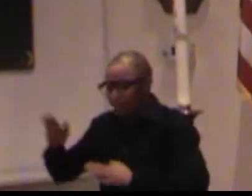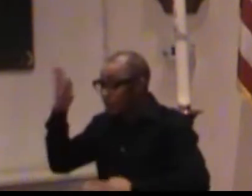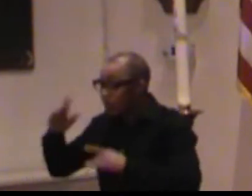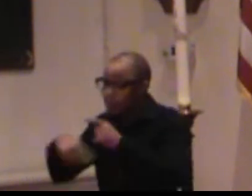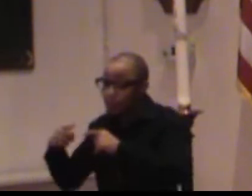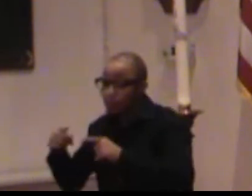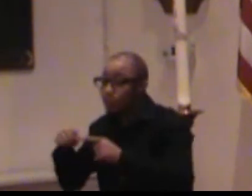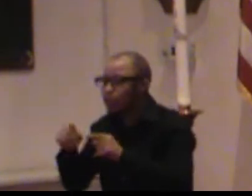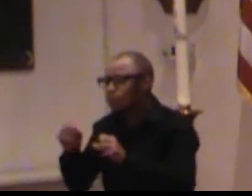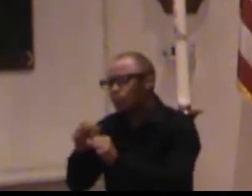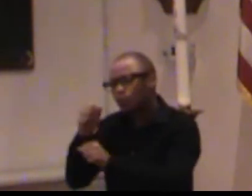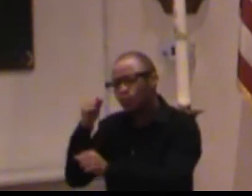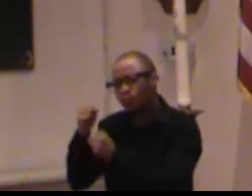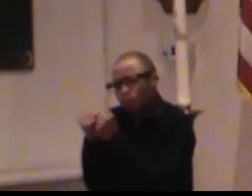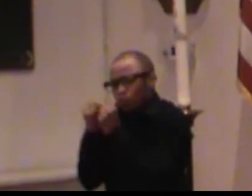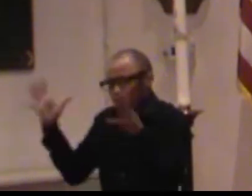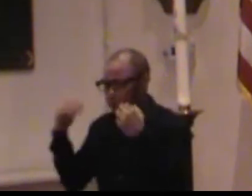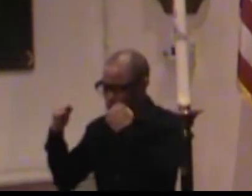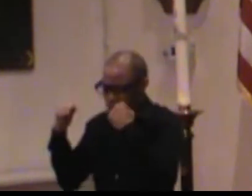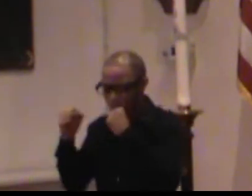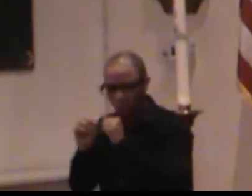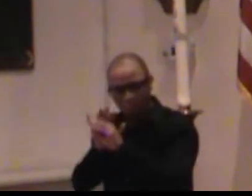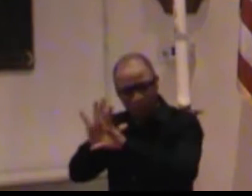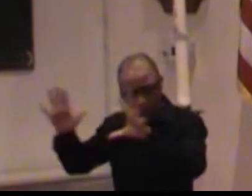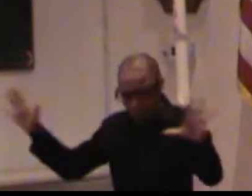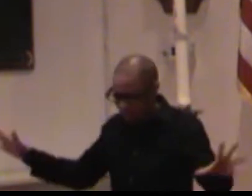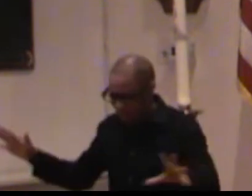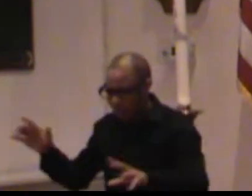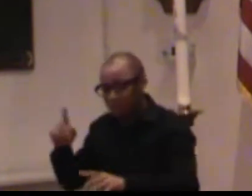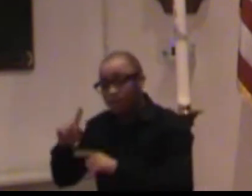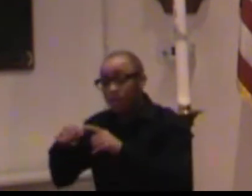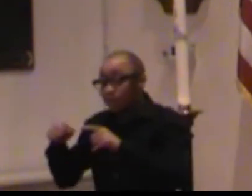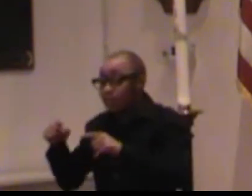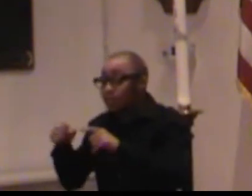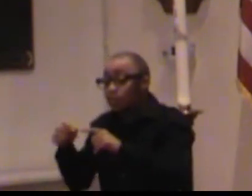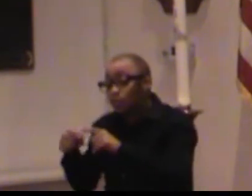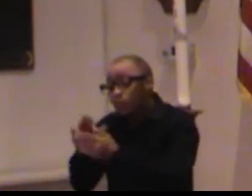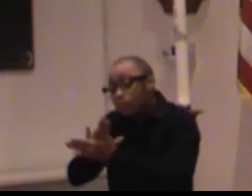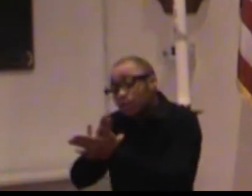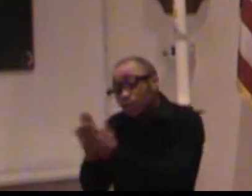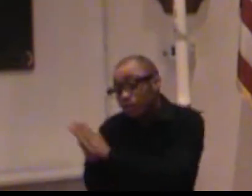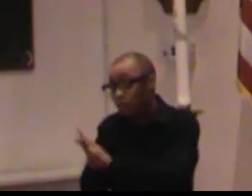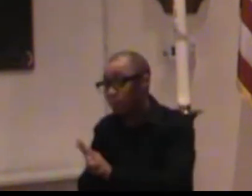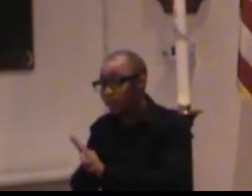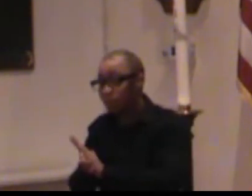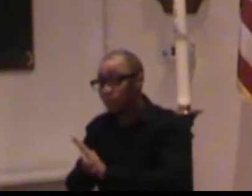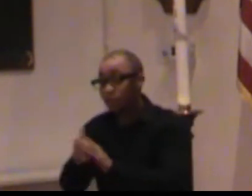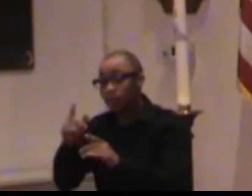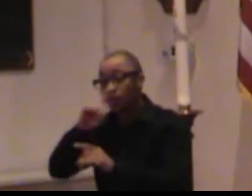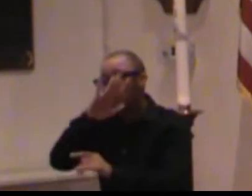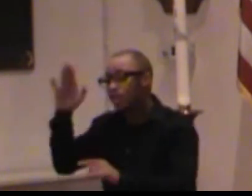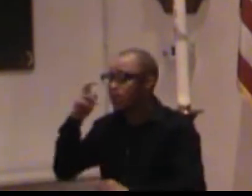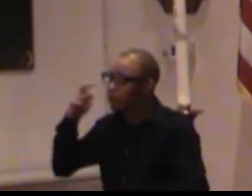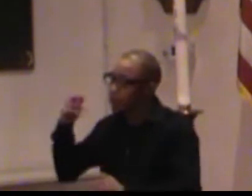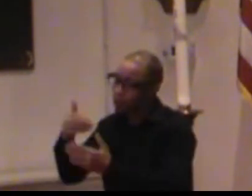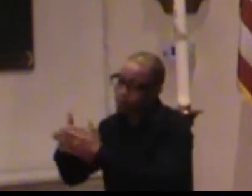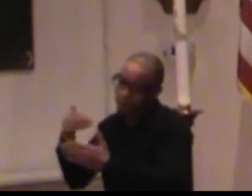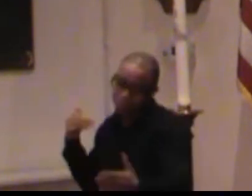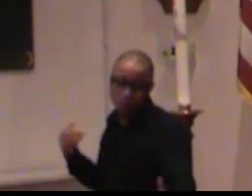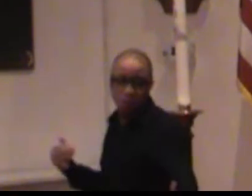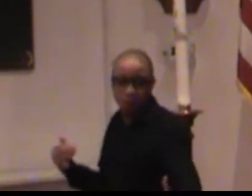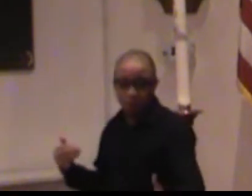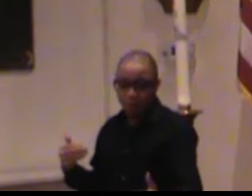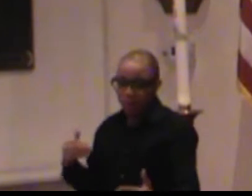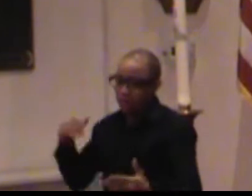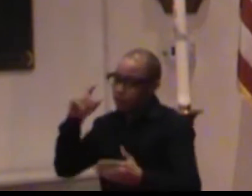is going to do some powerful things with these people. There's going to be a transformation like we've never seen